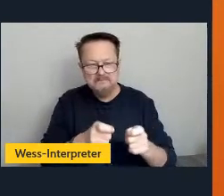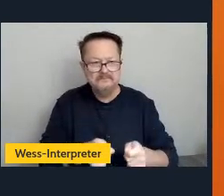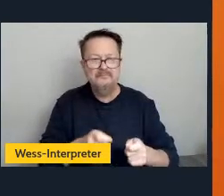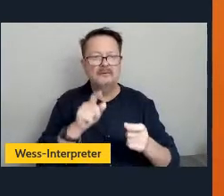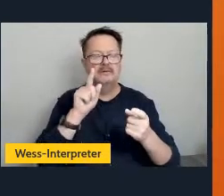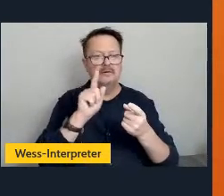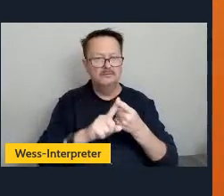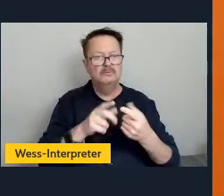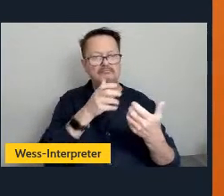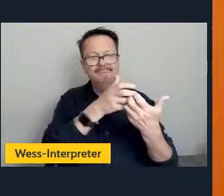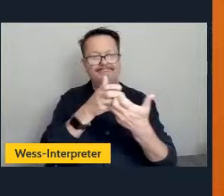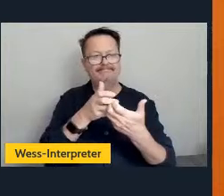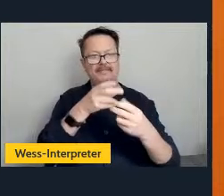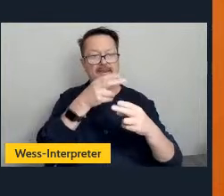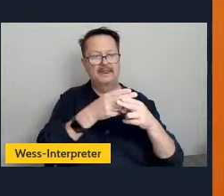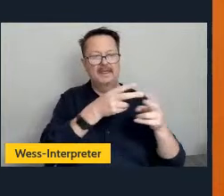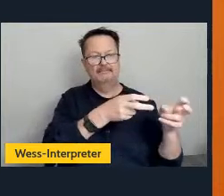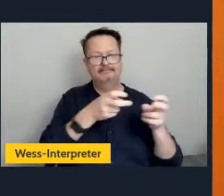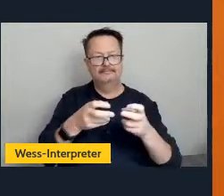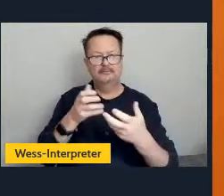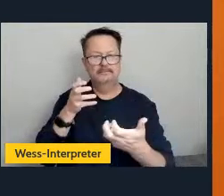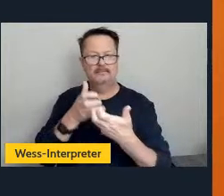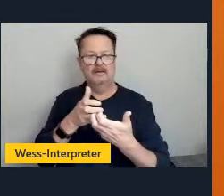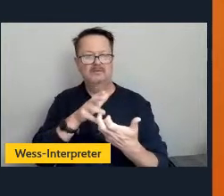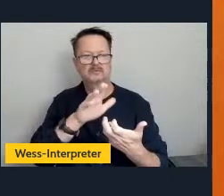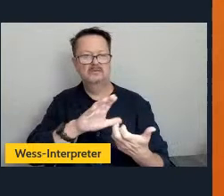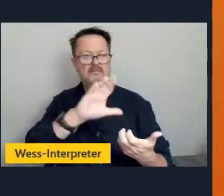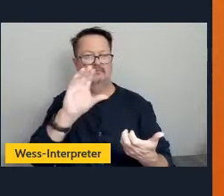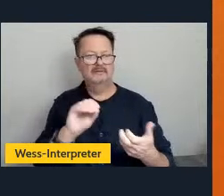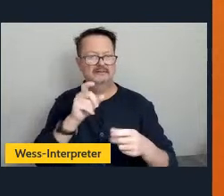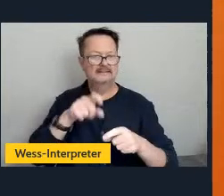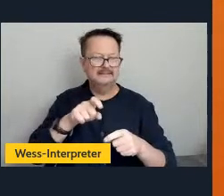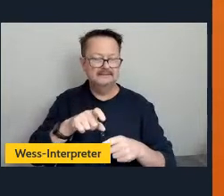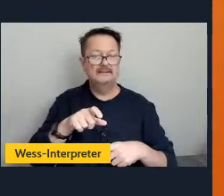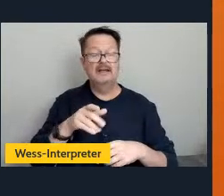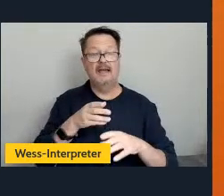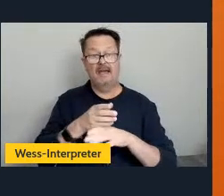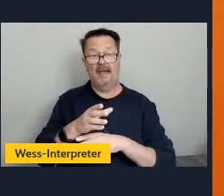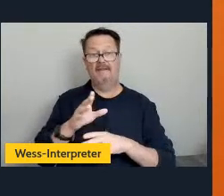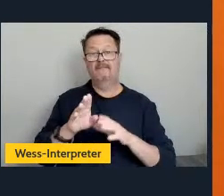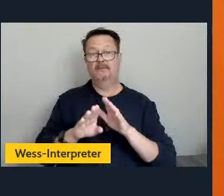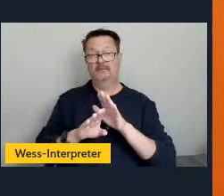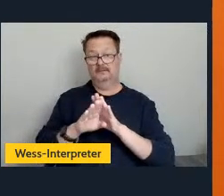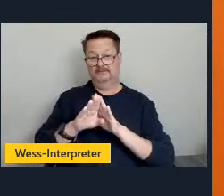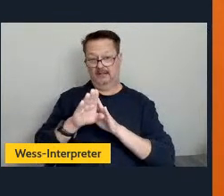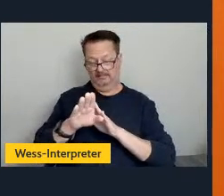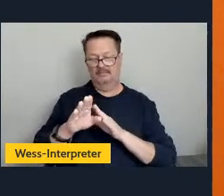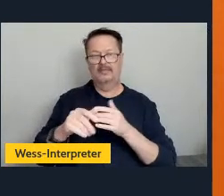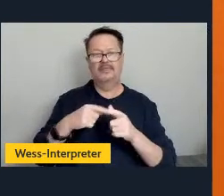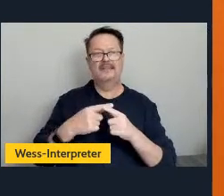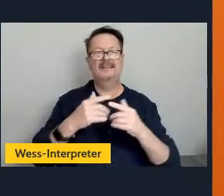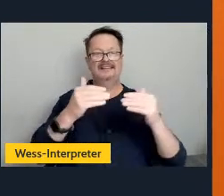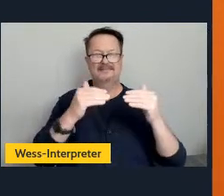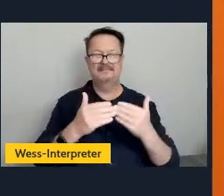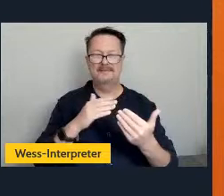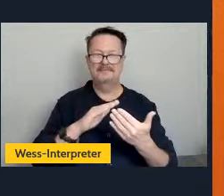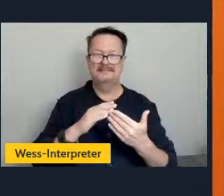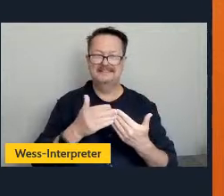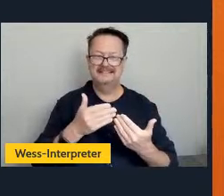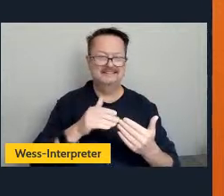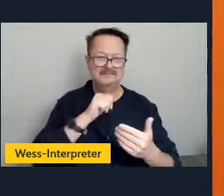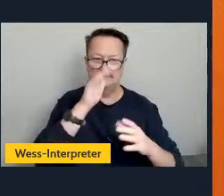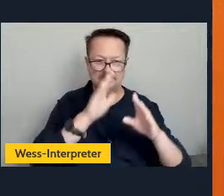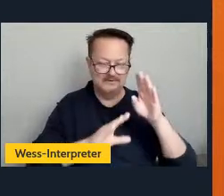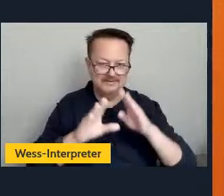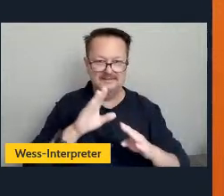suit the names to your needs. So once you have this created, it's only getting easier, so no worries. So yeah, this is how we